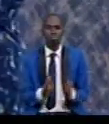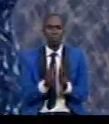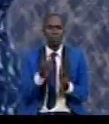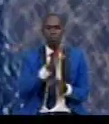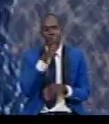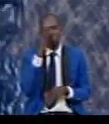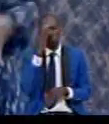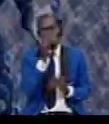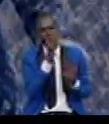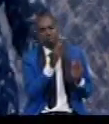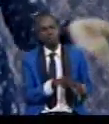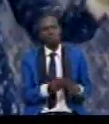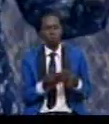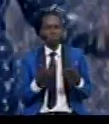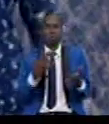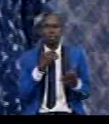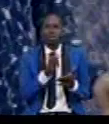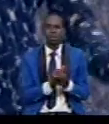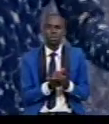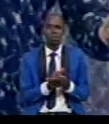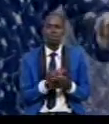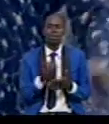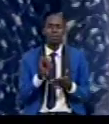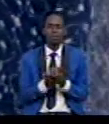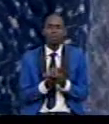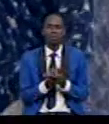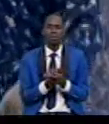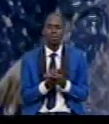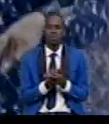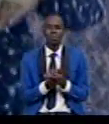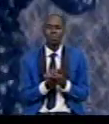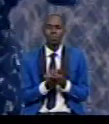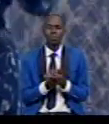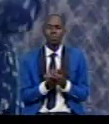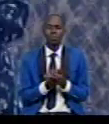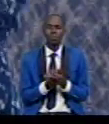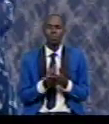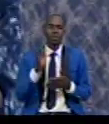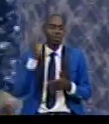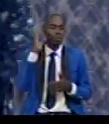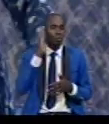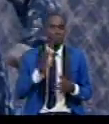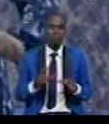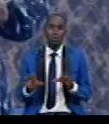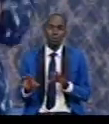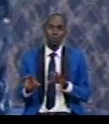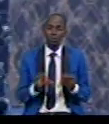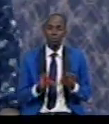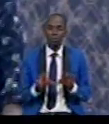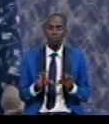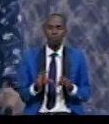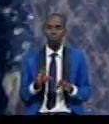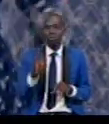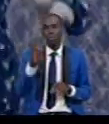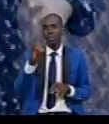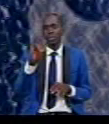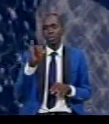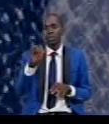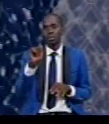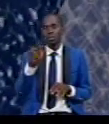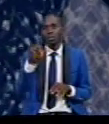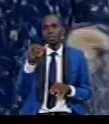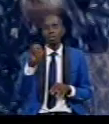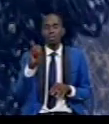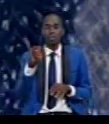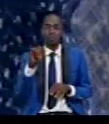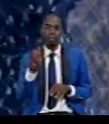said they would do the first dialysis. They did the second one, and I've done dialysis 6 times. I said I